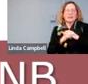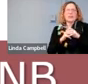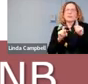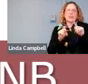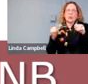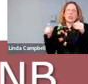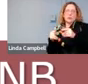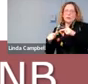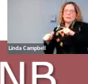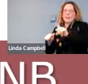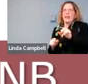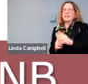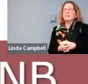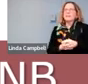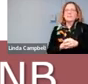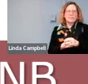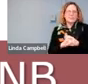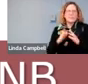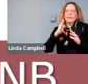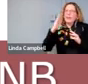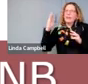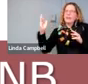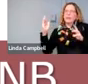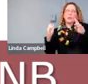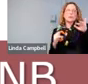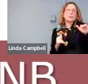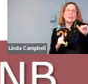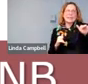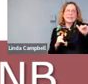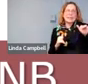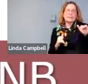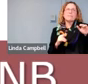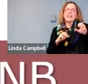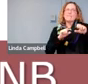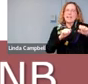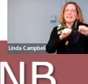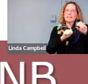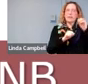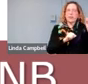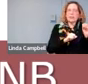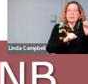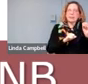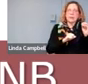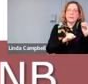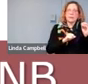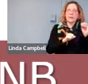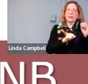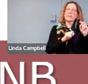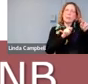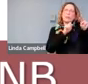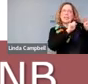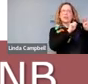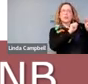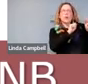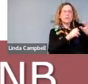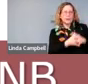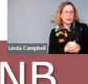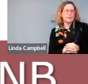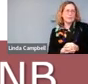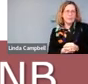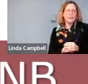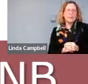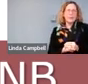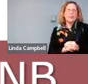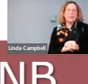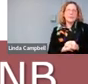super cute. Please don't introduce them to a lake, though. And then we have rusty crayfish. They're invasive in Ontario, something